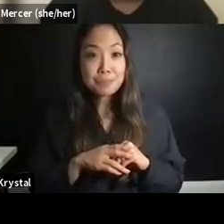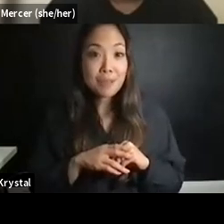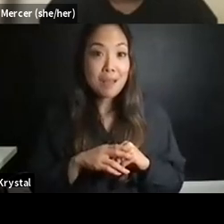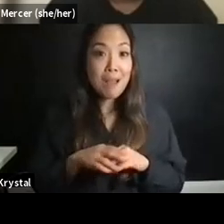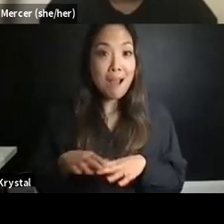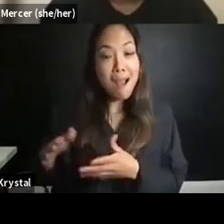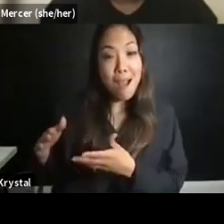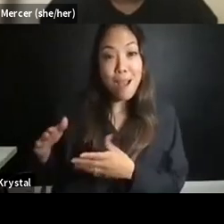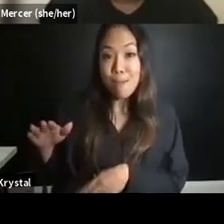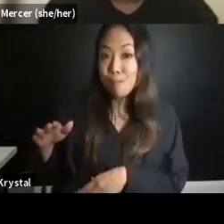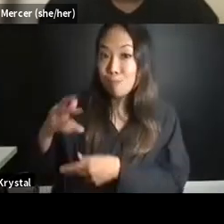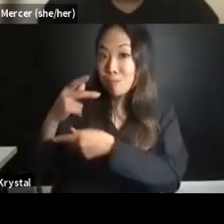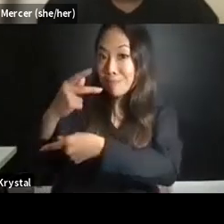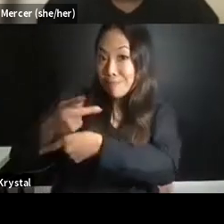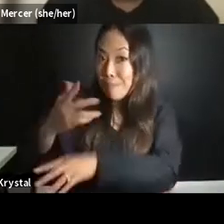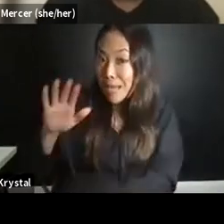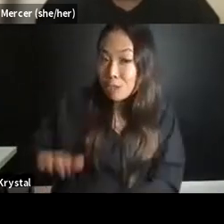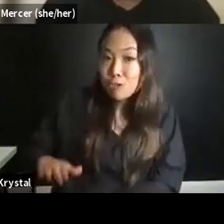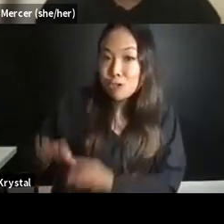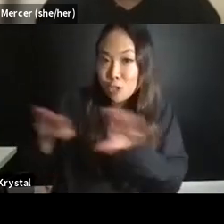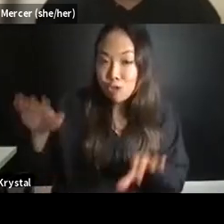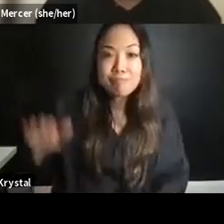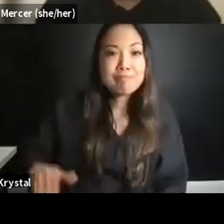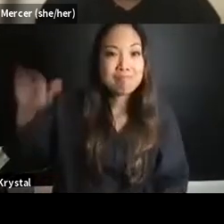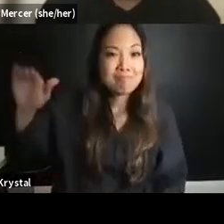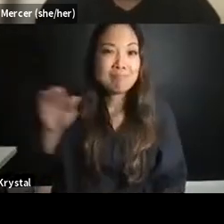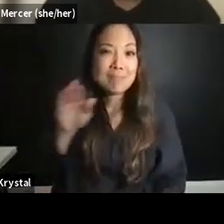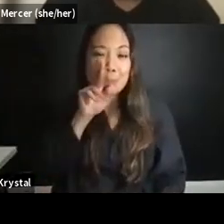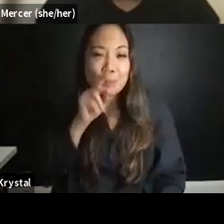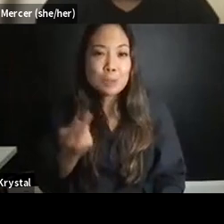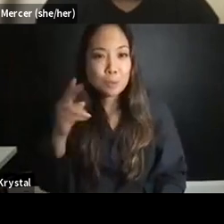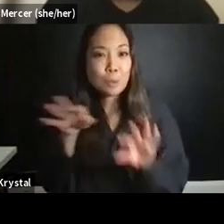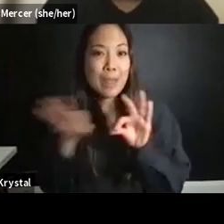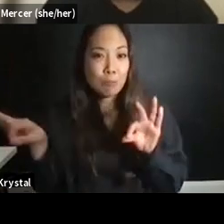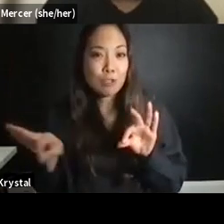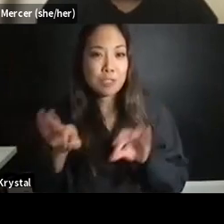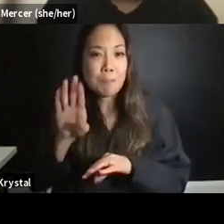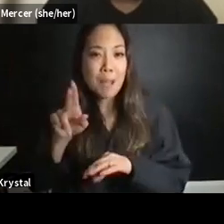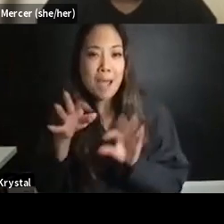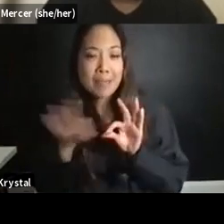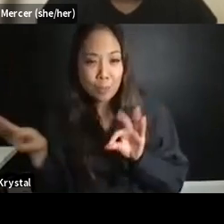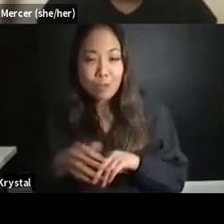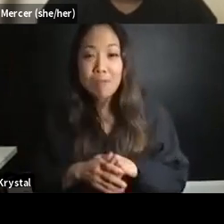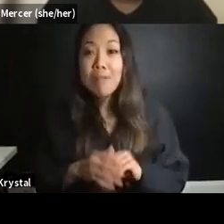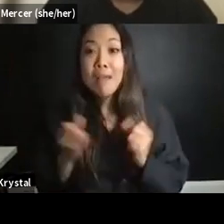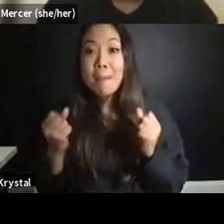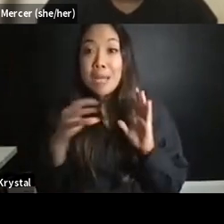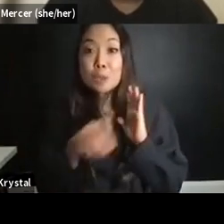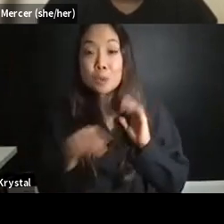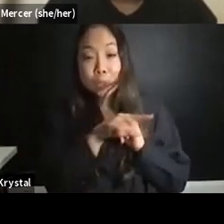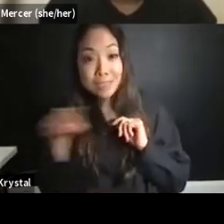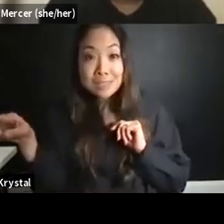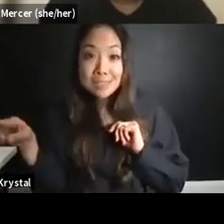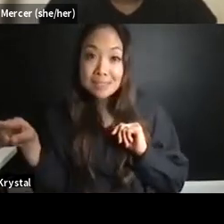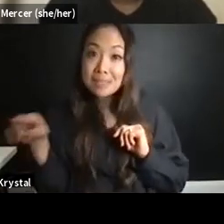bilingually and we have a significant number of our students in boston public schools um that speak more than